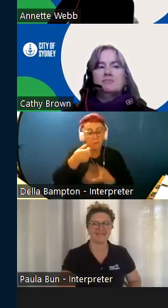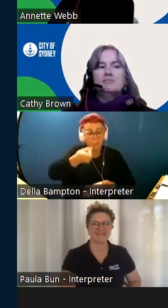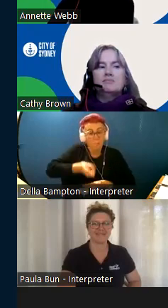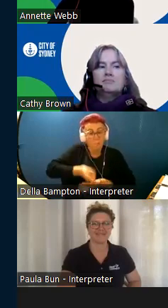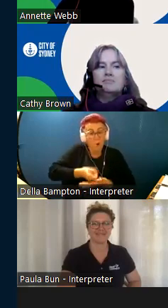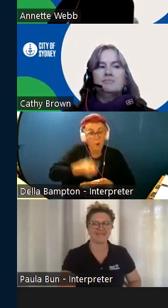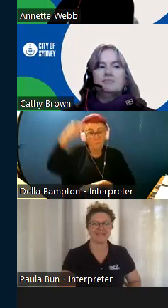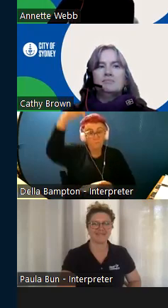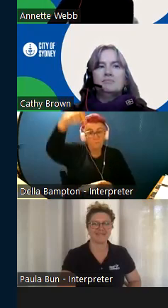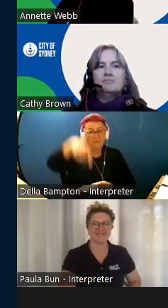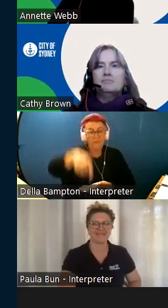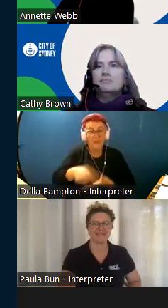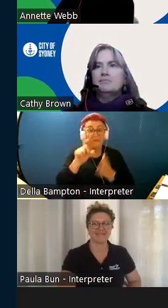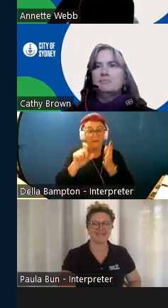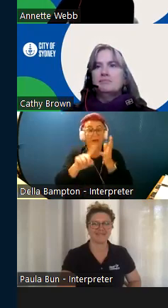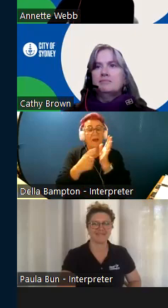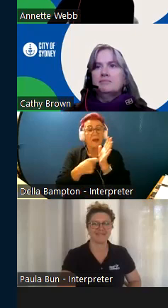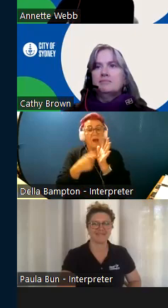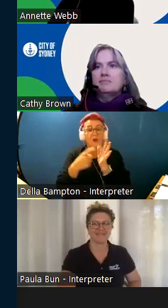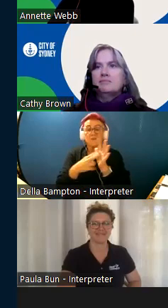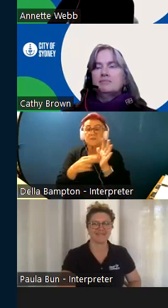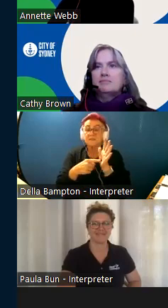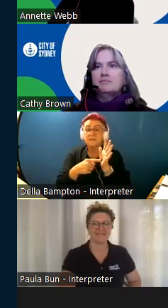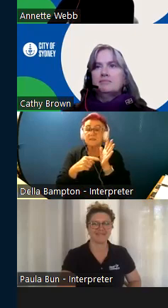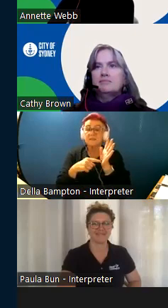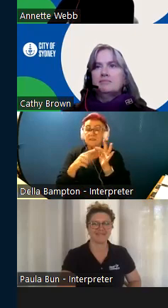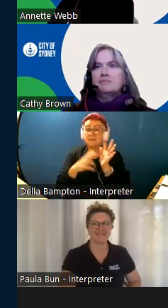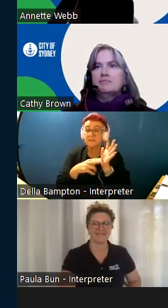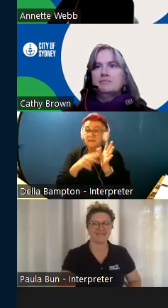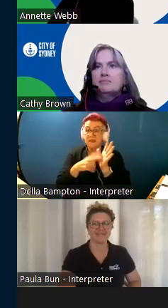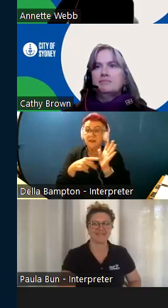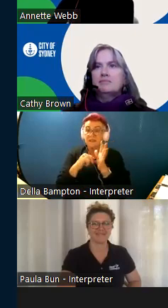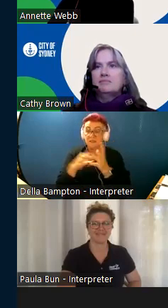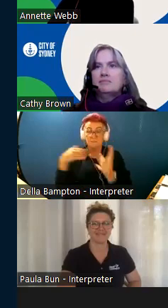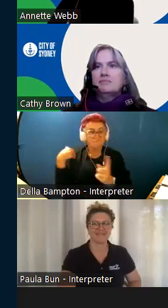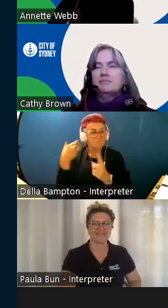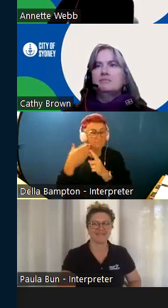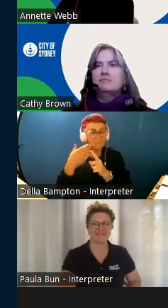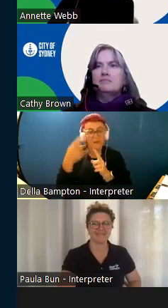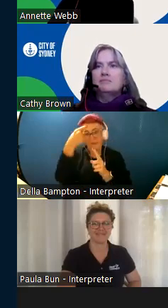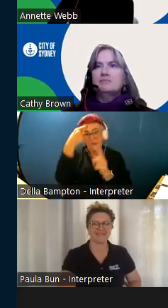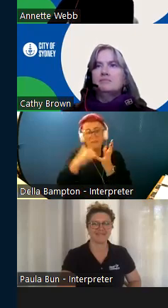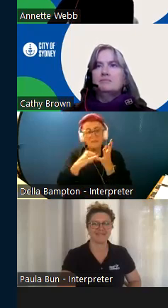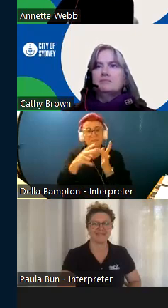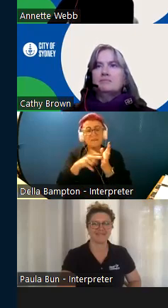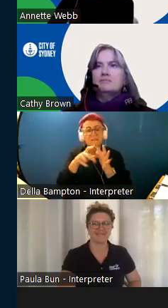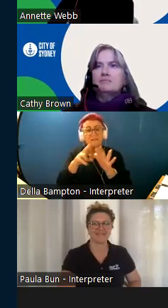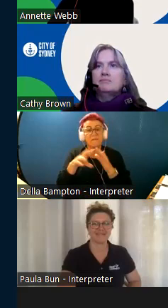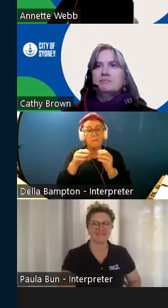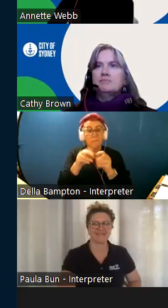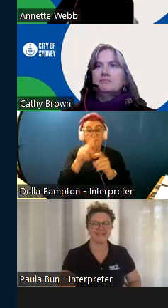think that the current tenants who have been in since February, I think they started their tenancies in Darlinghurst, you can